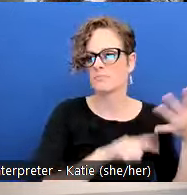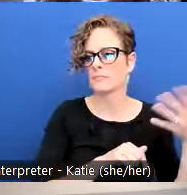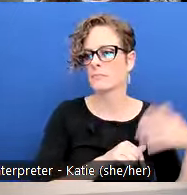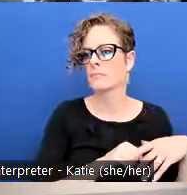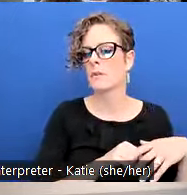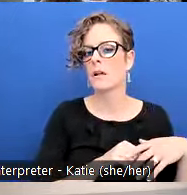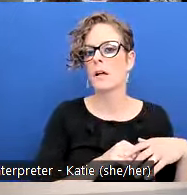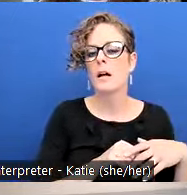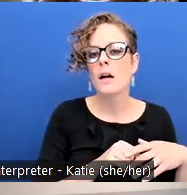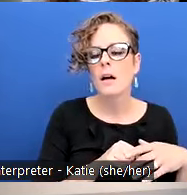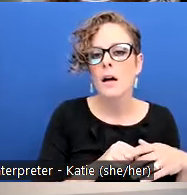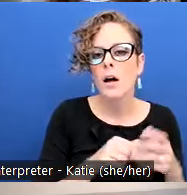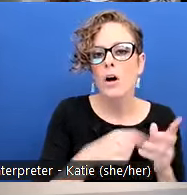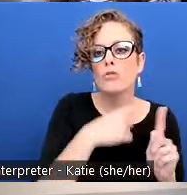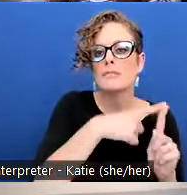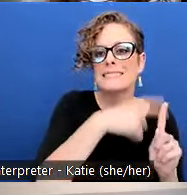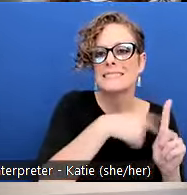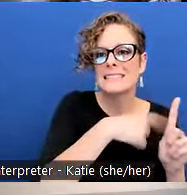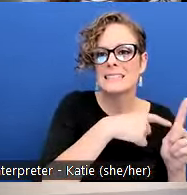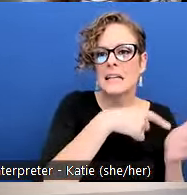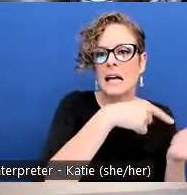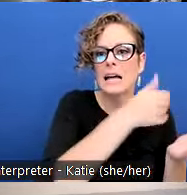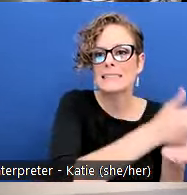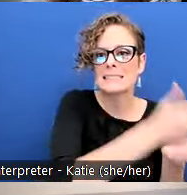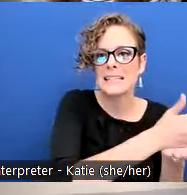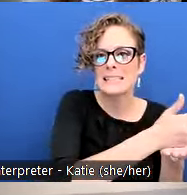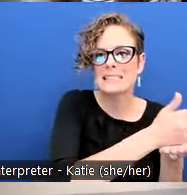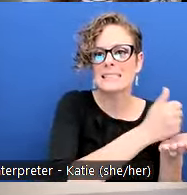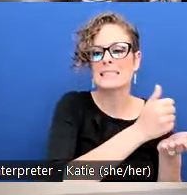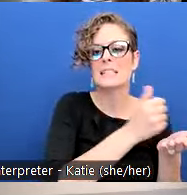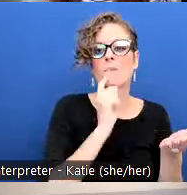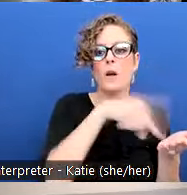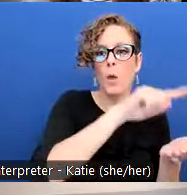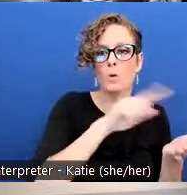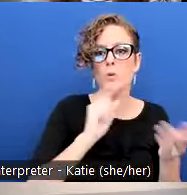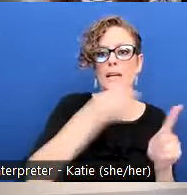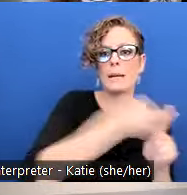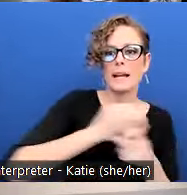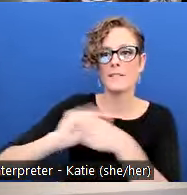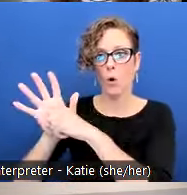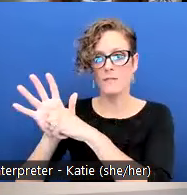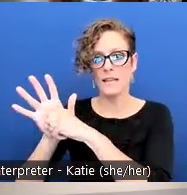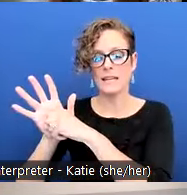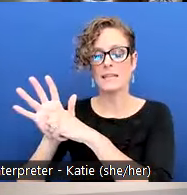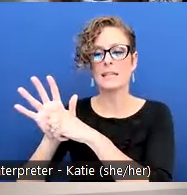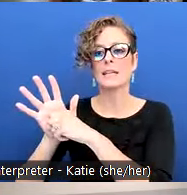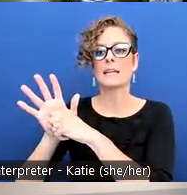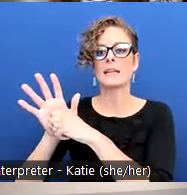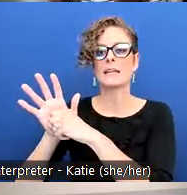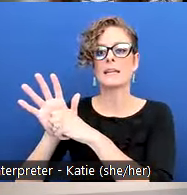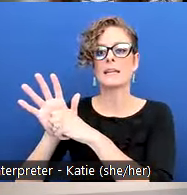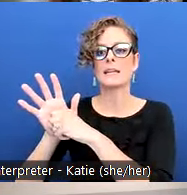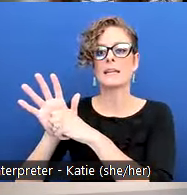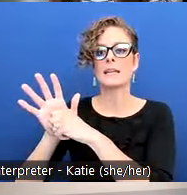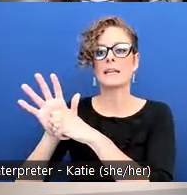assistance for households disproportionately impacted by the COVID-19 pandemic who are at risk of losing their home. And